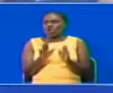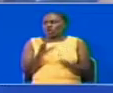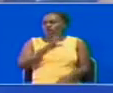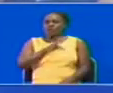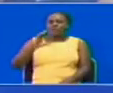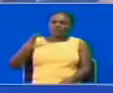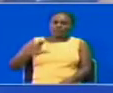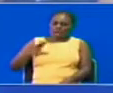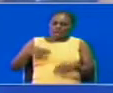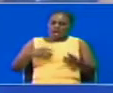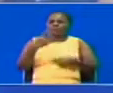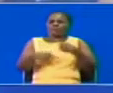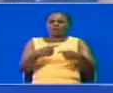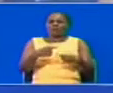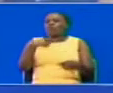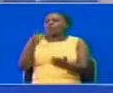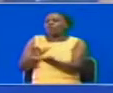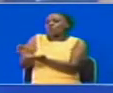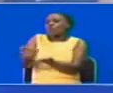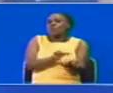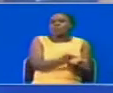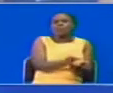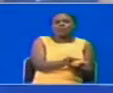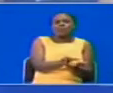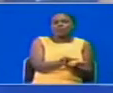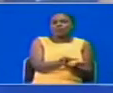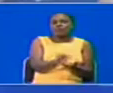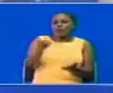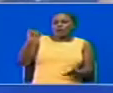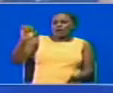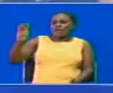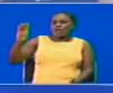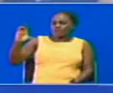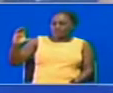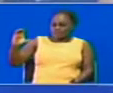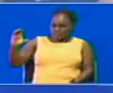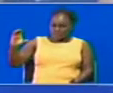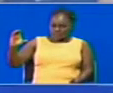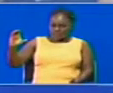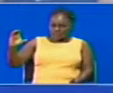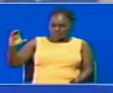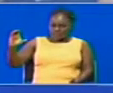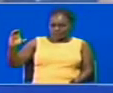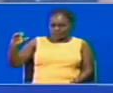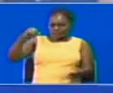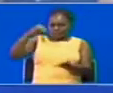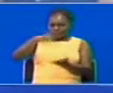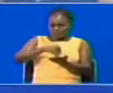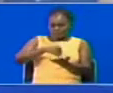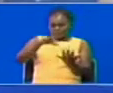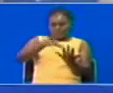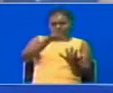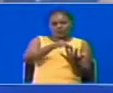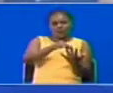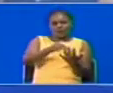on how that process will be funded. Who will fund that particular process? If IEBC has to take that thing, to engage in party primaries, it will be